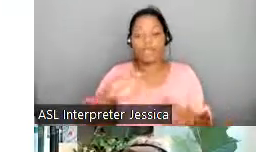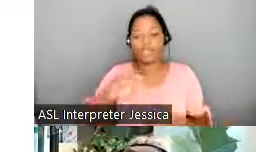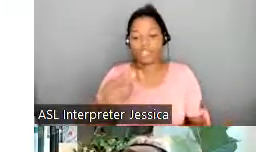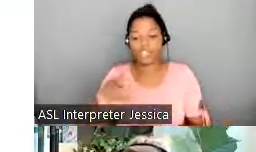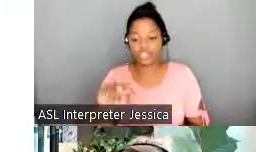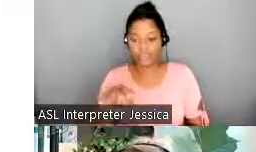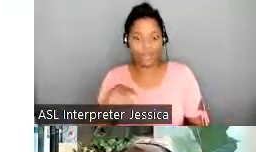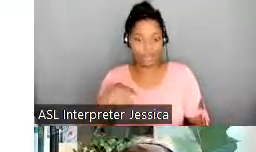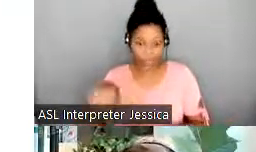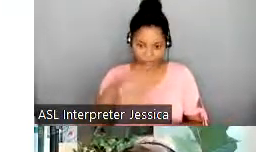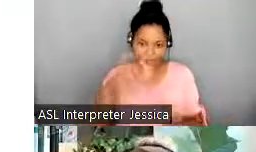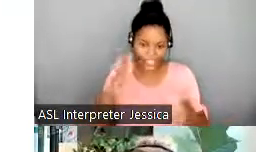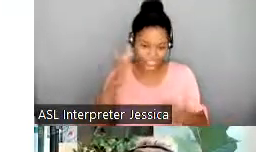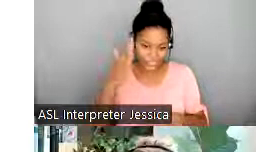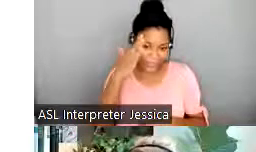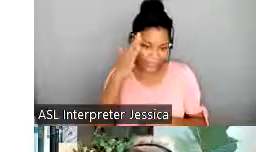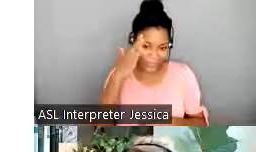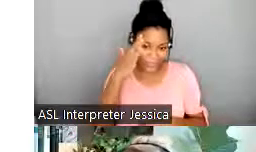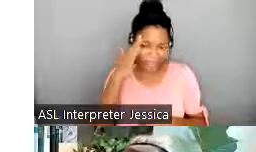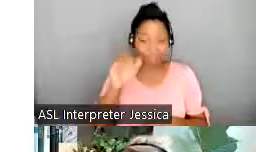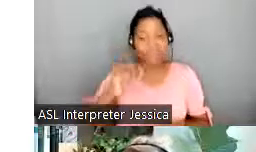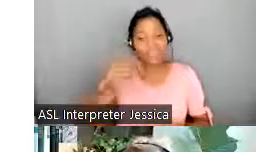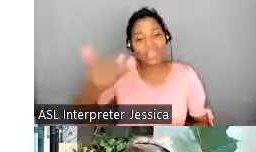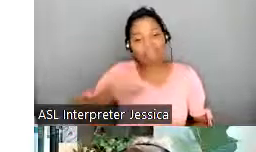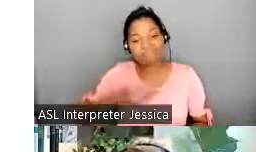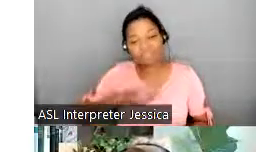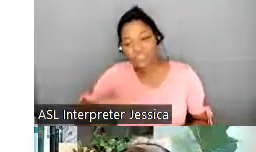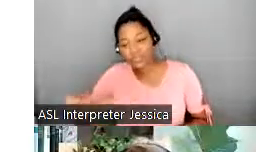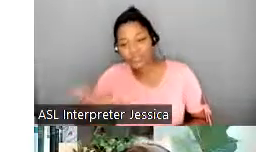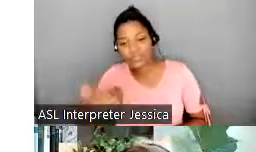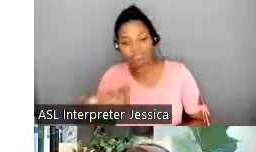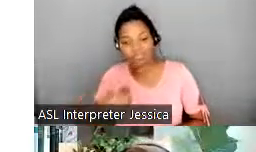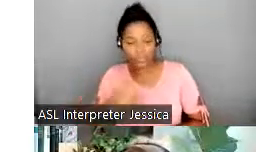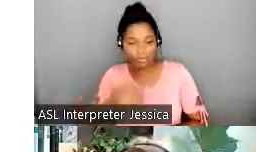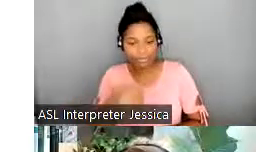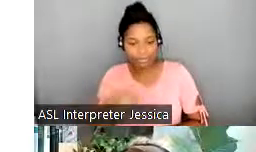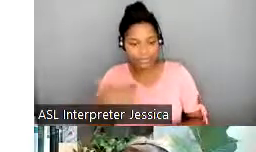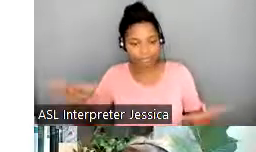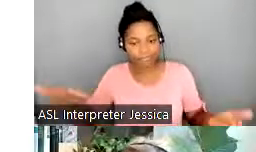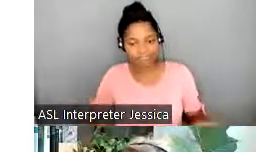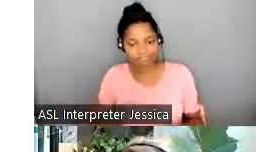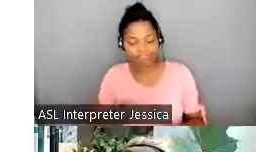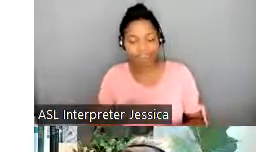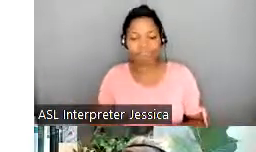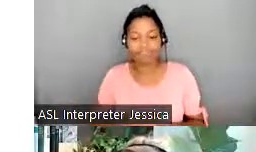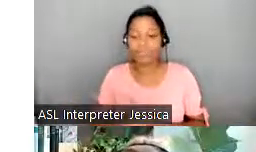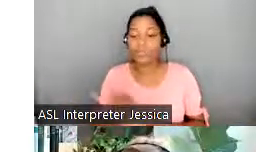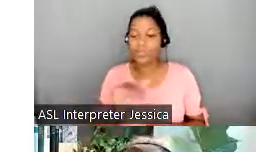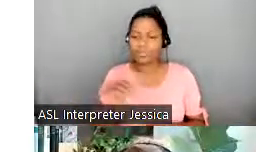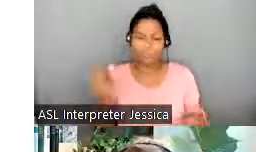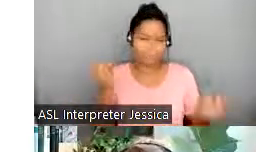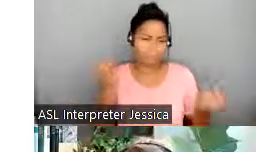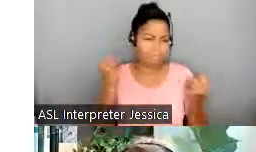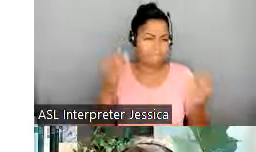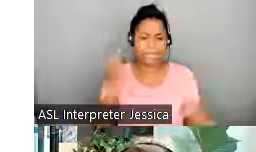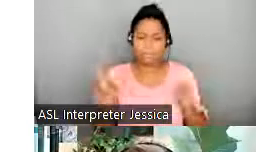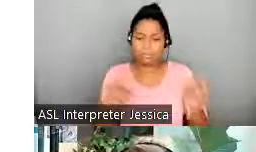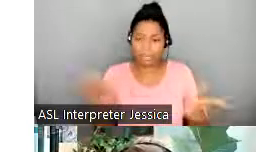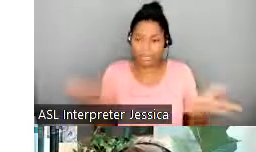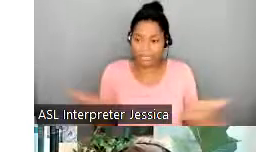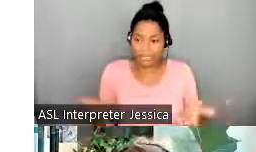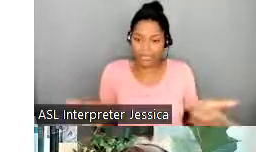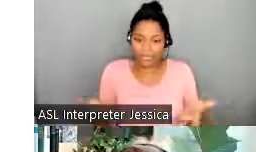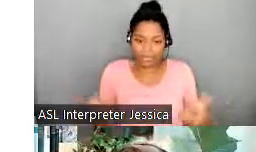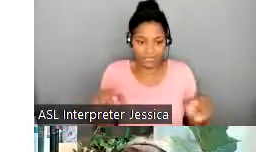have already found. So you can introduce yourself, as many of you are doing, but also engage with the hundreds of colleagues joining you here on